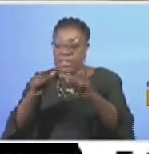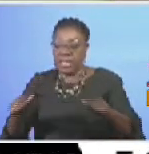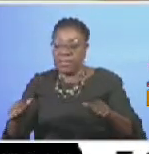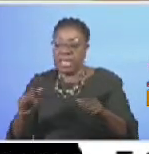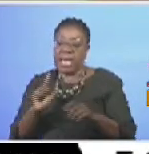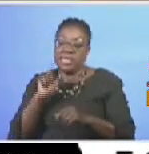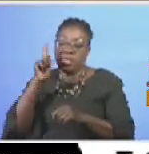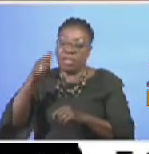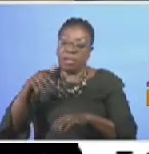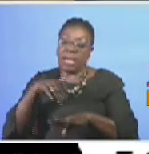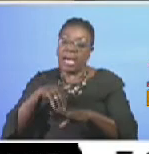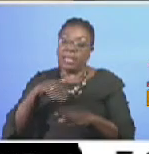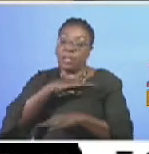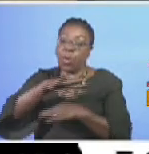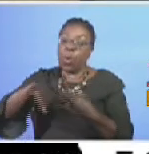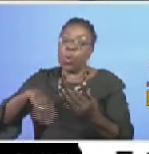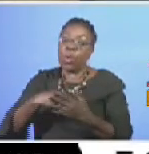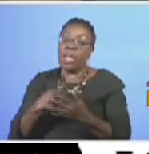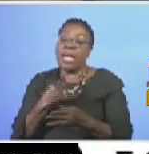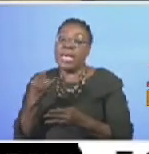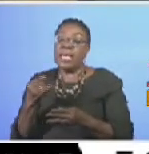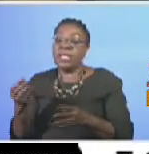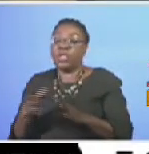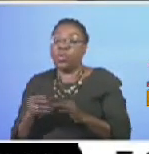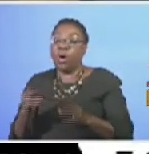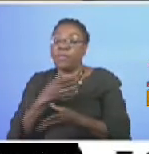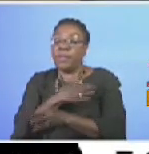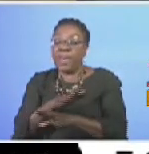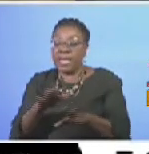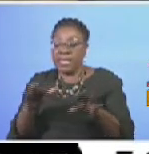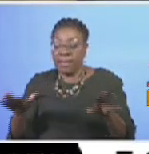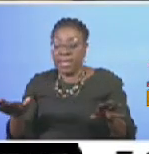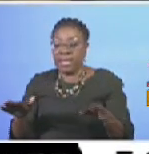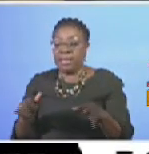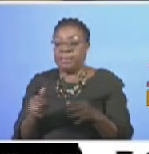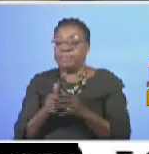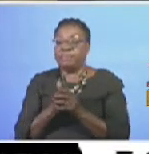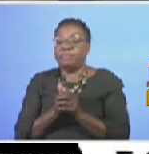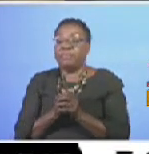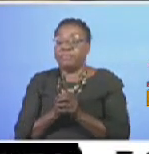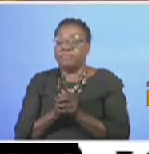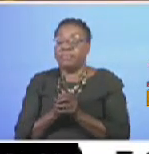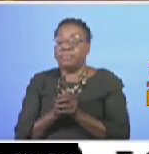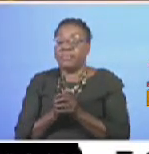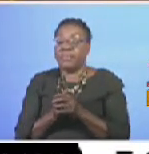at the whole issue of the pandemic. Charles Fisher, ZNS Network News.